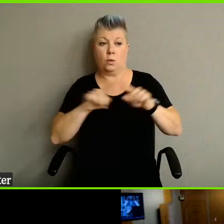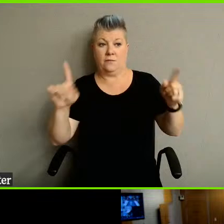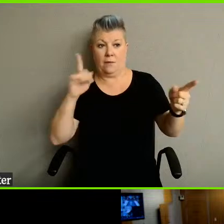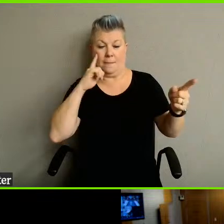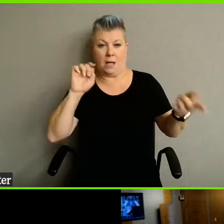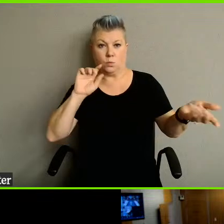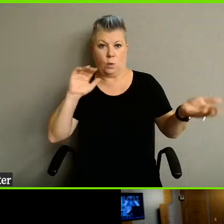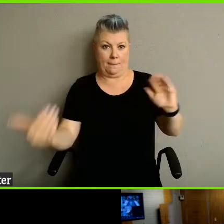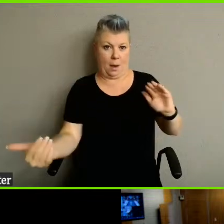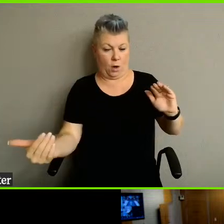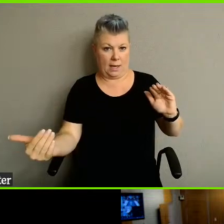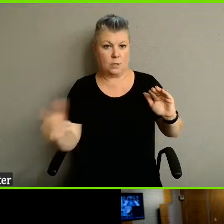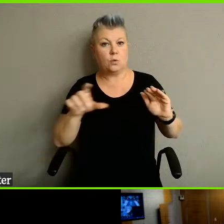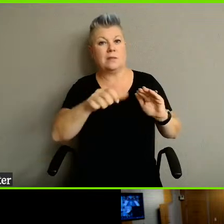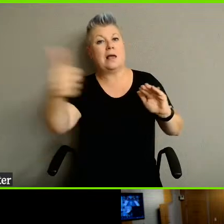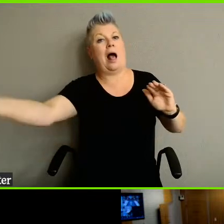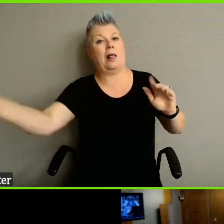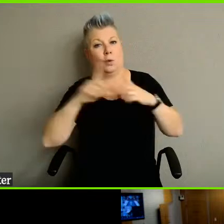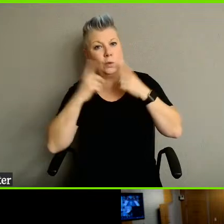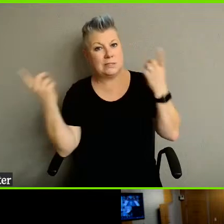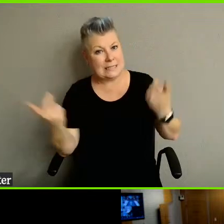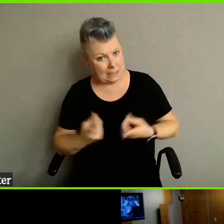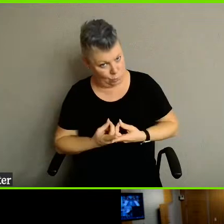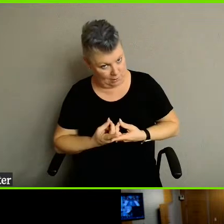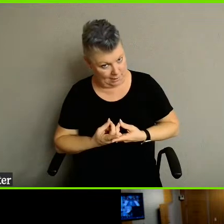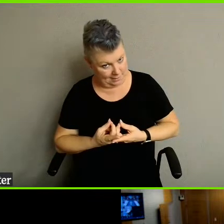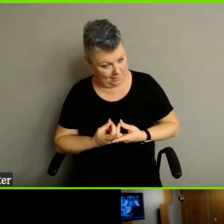it to the other districts.